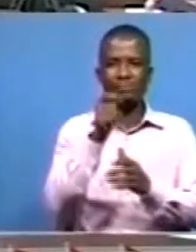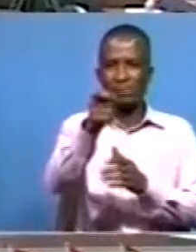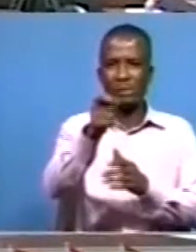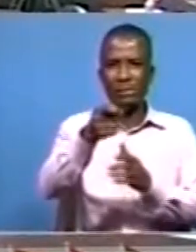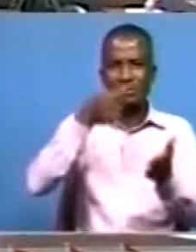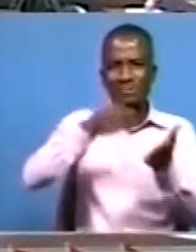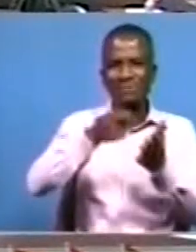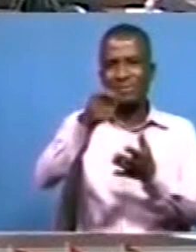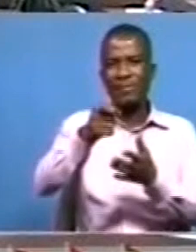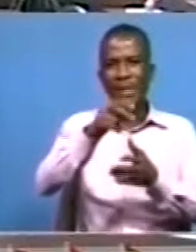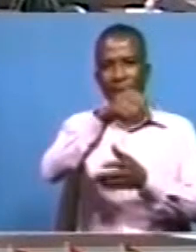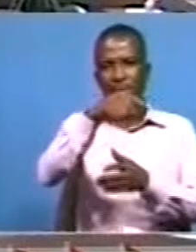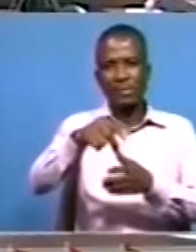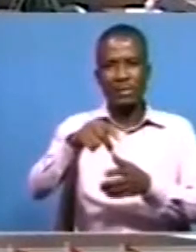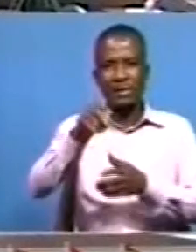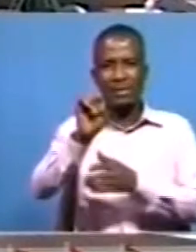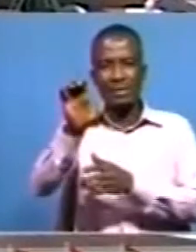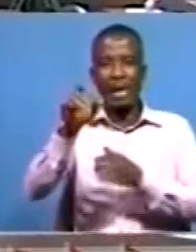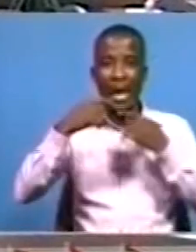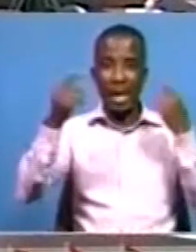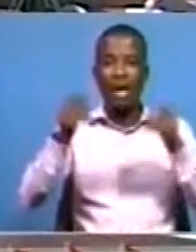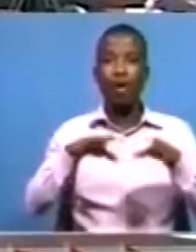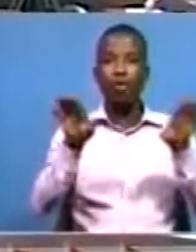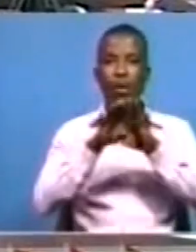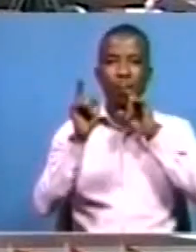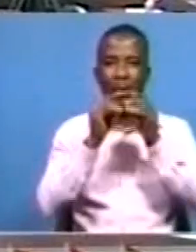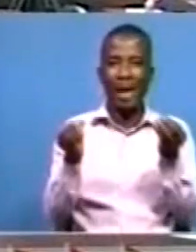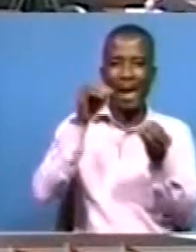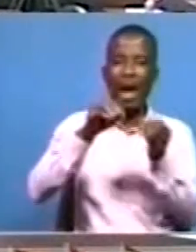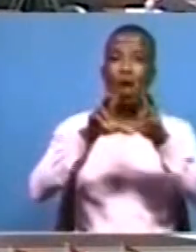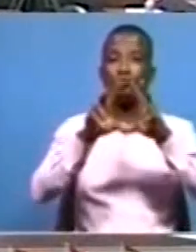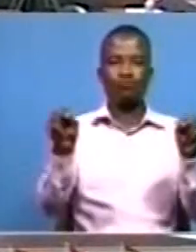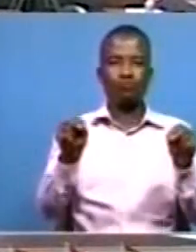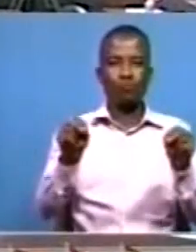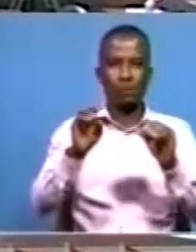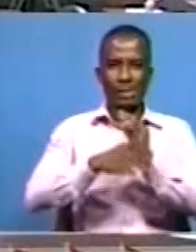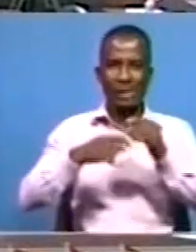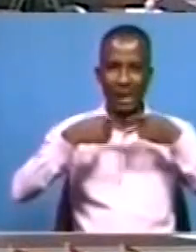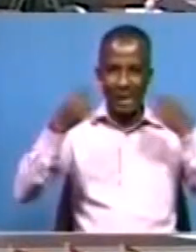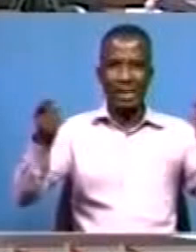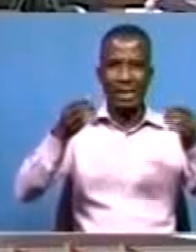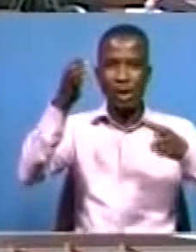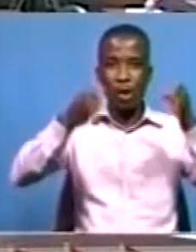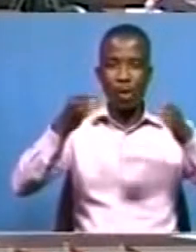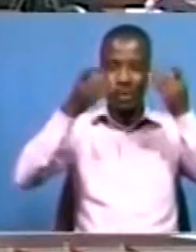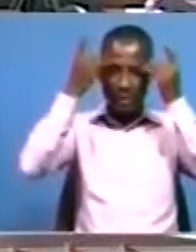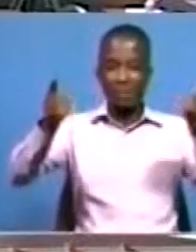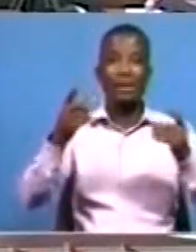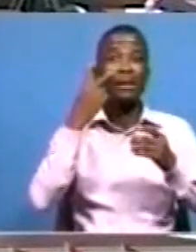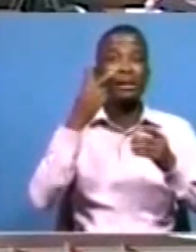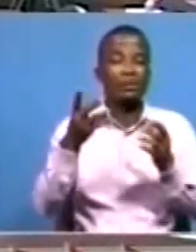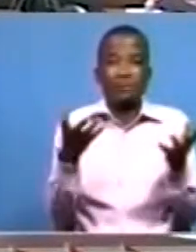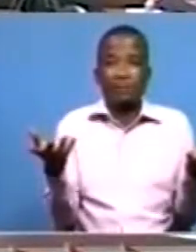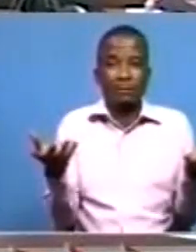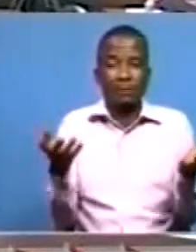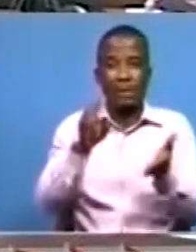and the second respondent also announced the closure of their respective cases and invited this court to determine the petition on the basis